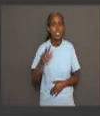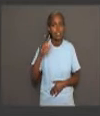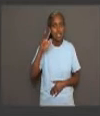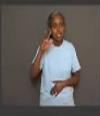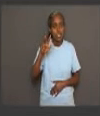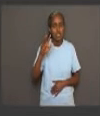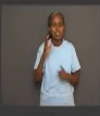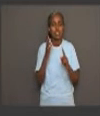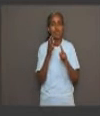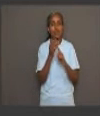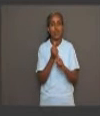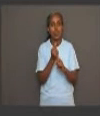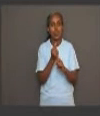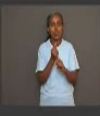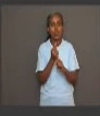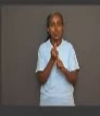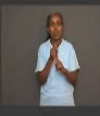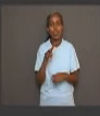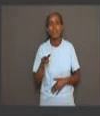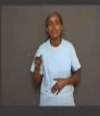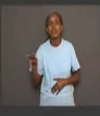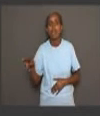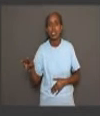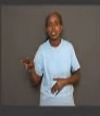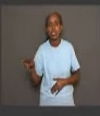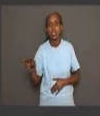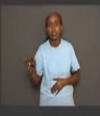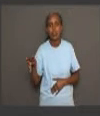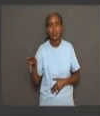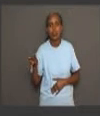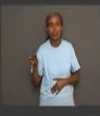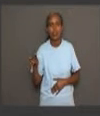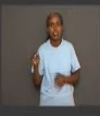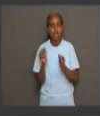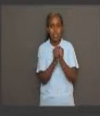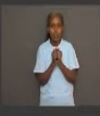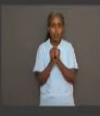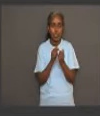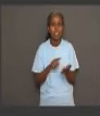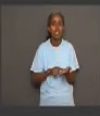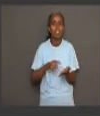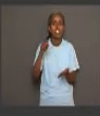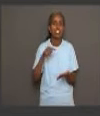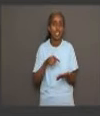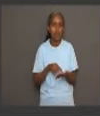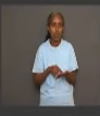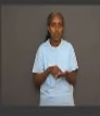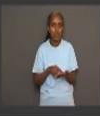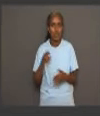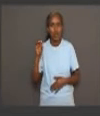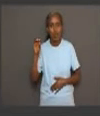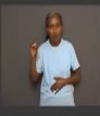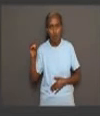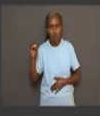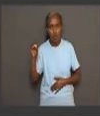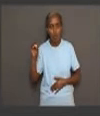The three components are the vectors with the common initial point